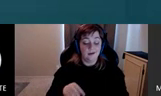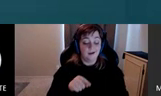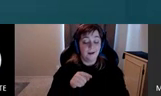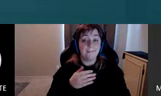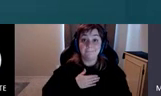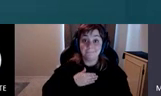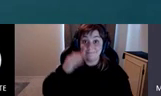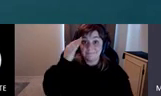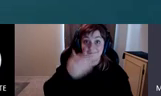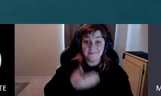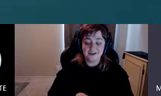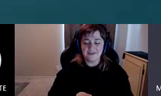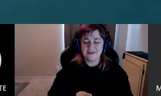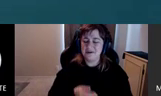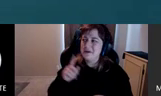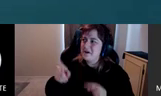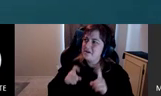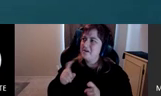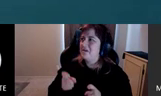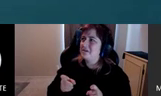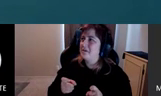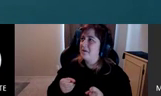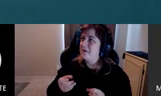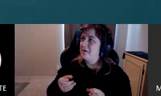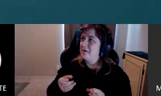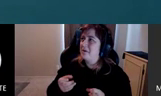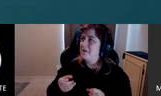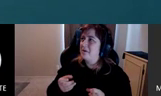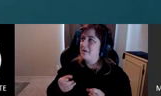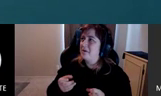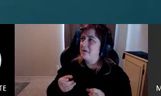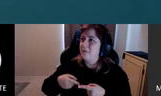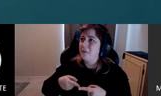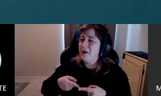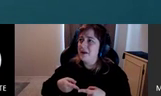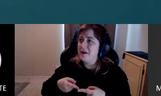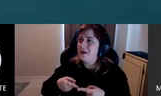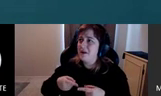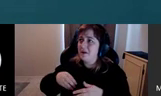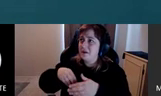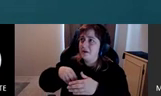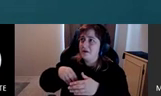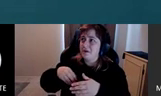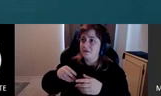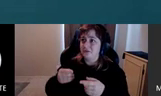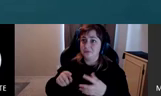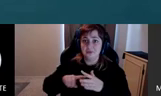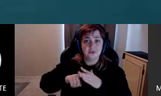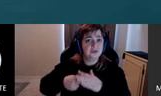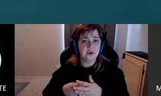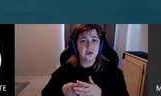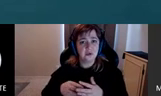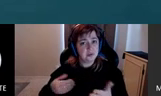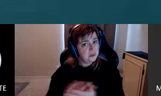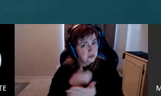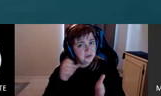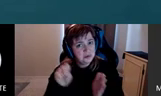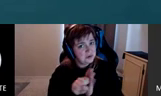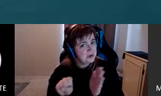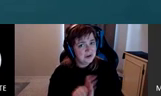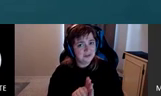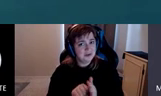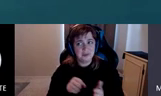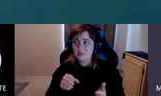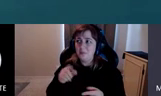things down. But yeah, it's a great show. And I'm glad that your grandson watches it because, again, he's going to grow up thinking like,